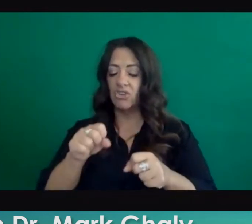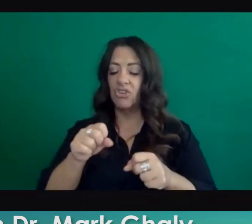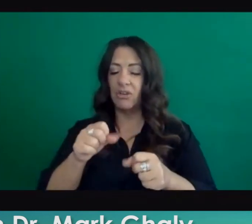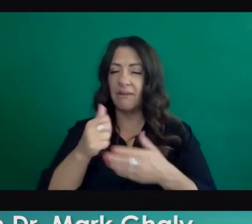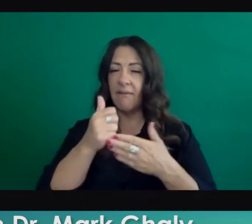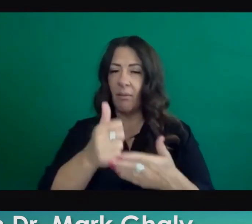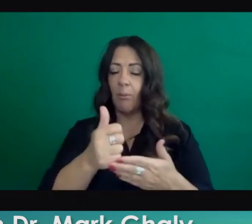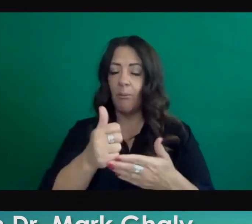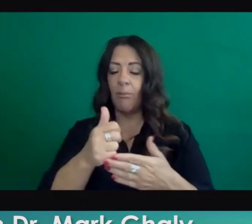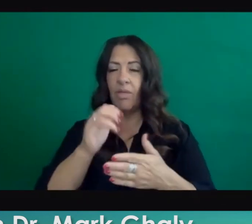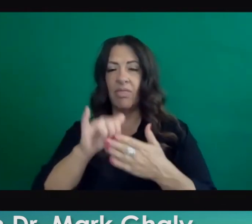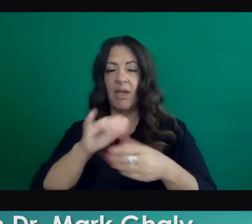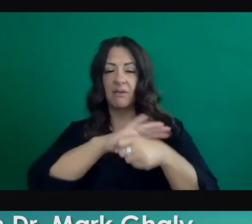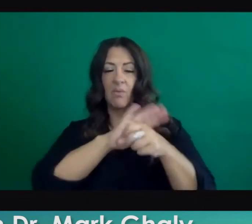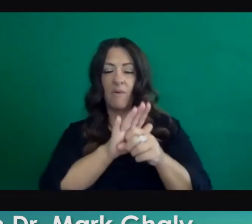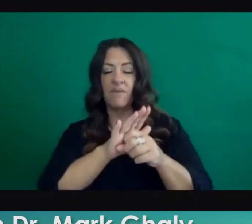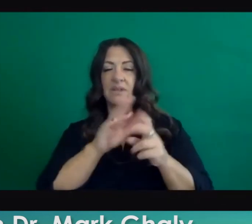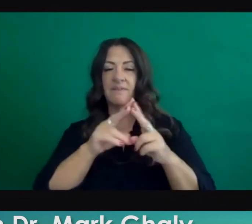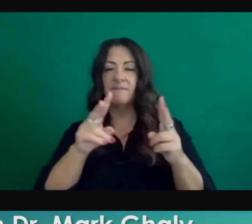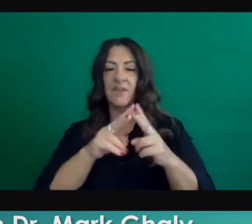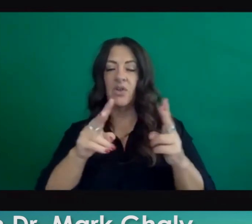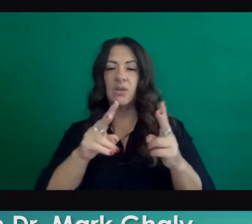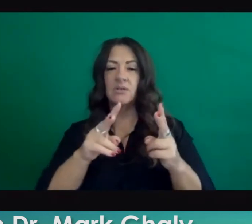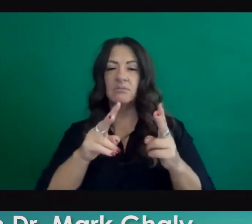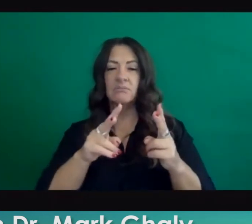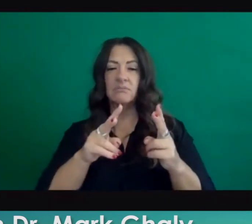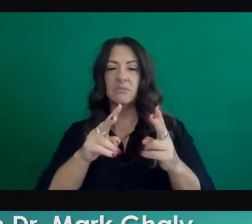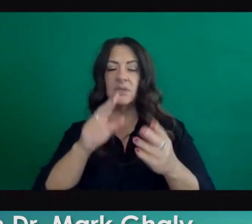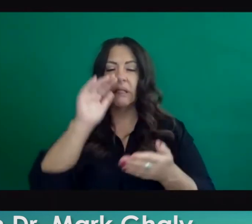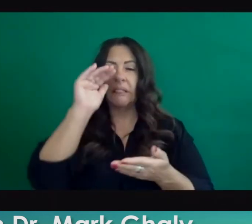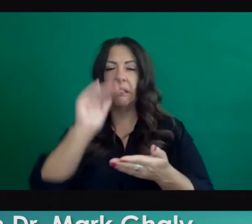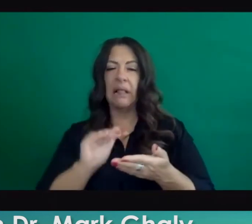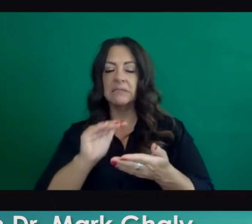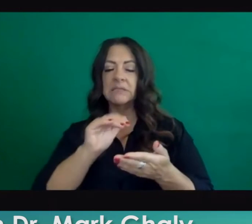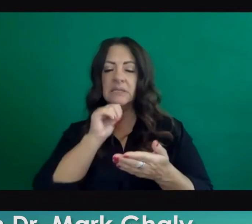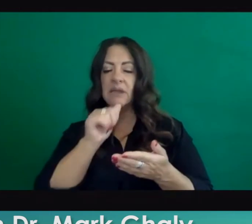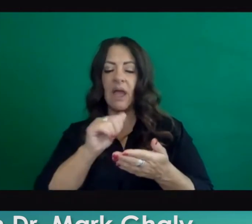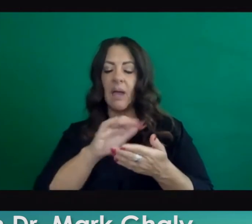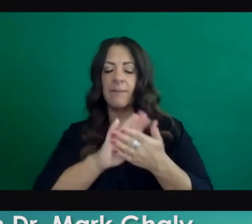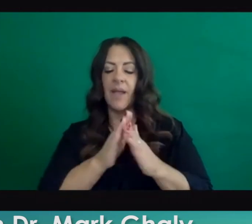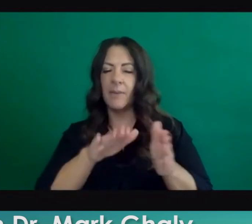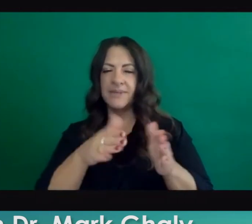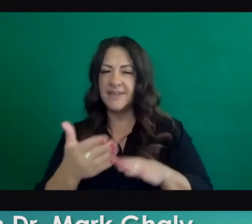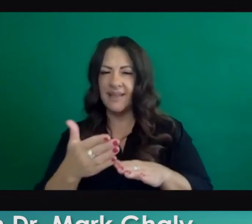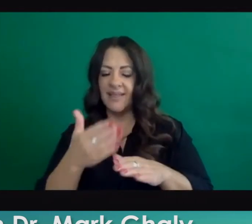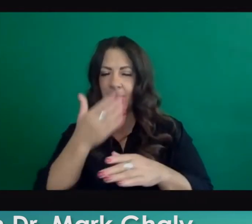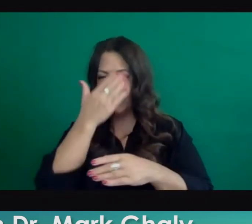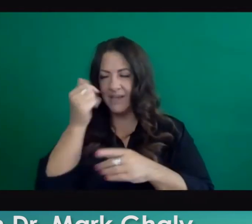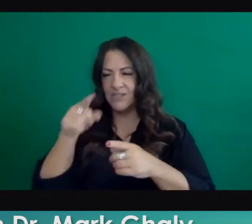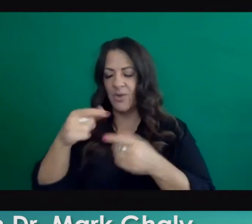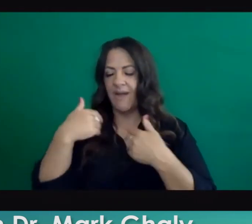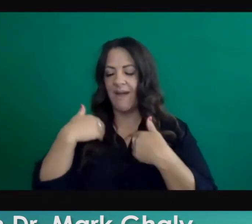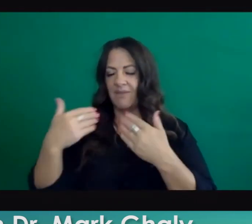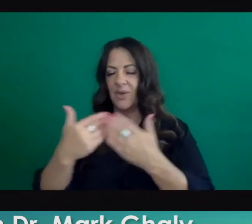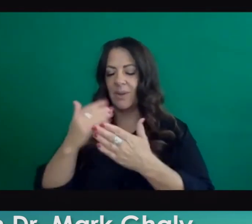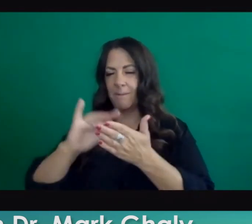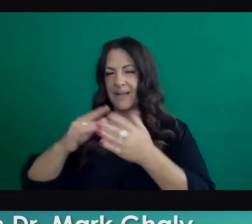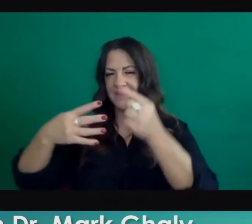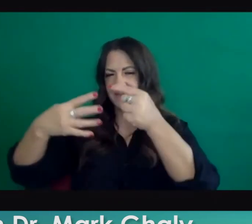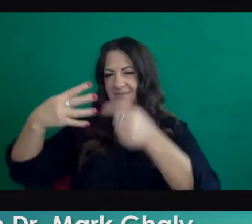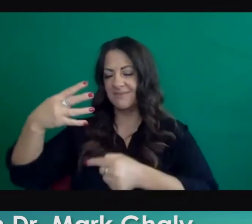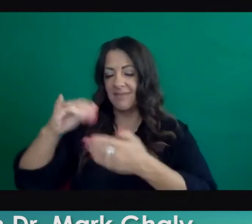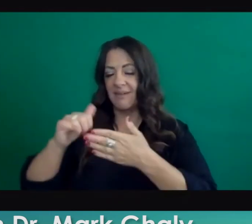fact that this disease is overall becoming less deadly? Yeah, I think that's an excellent question, and I think